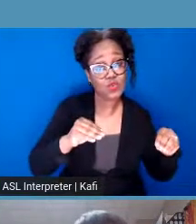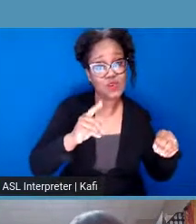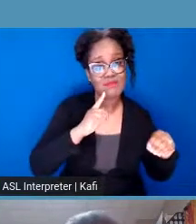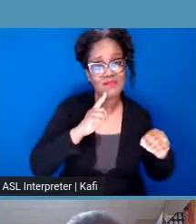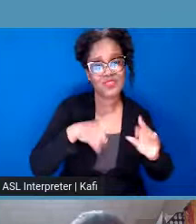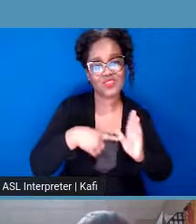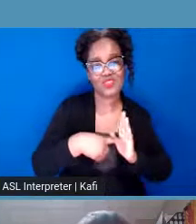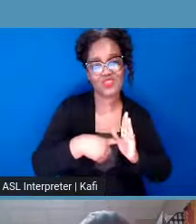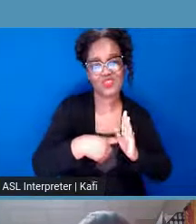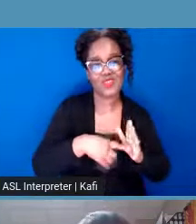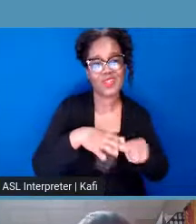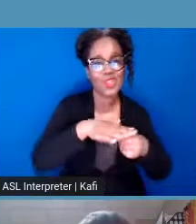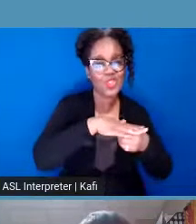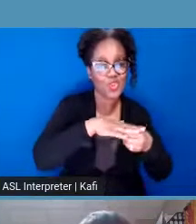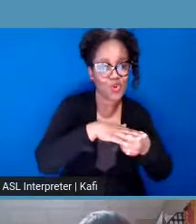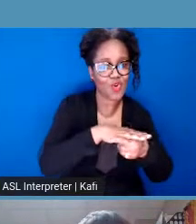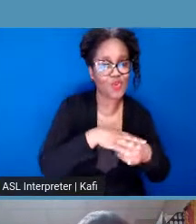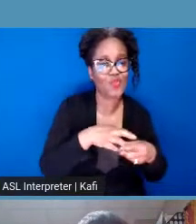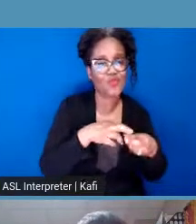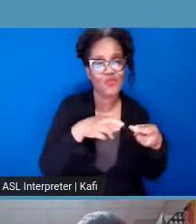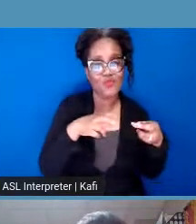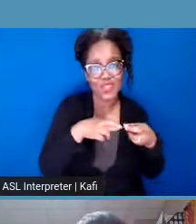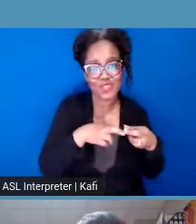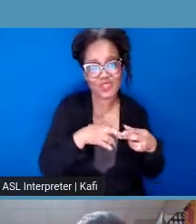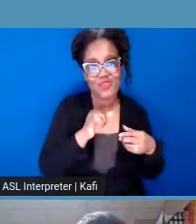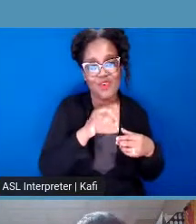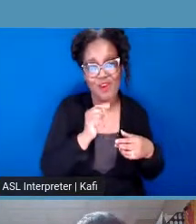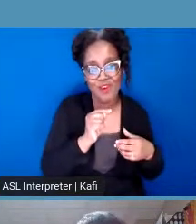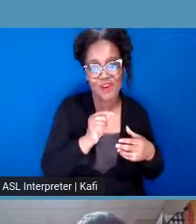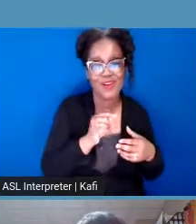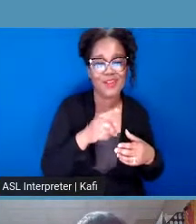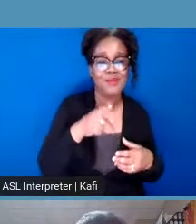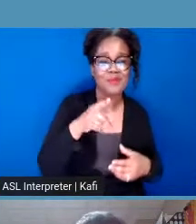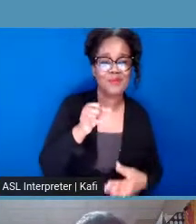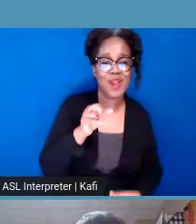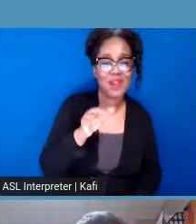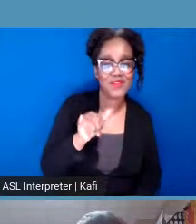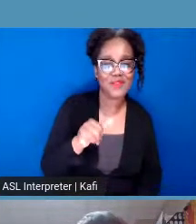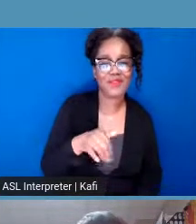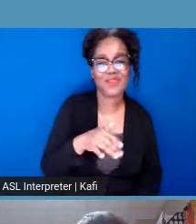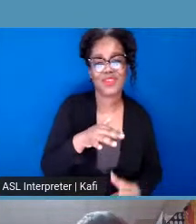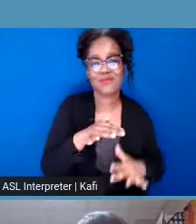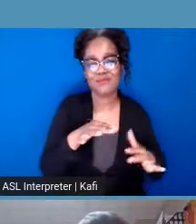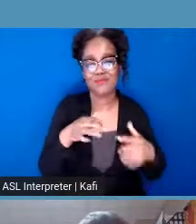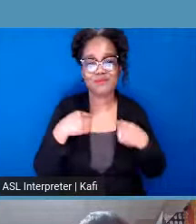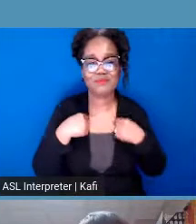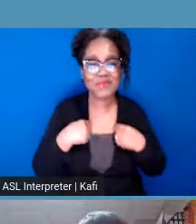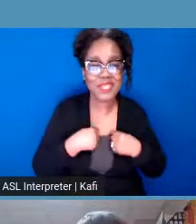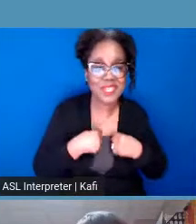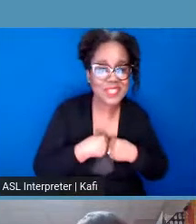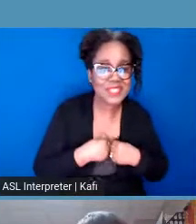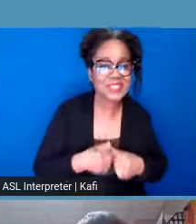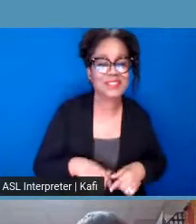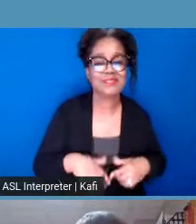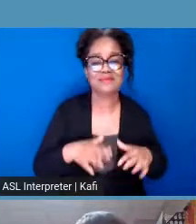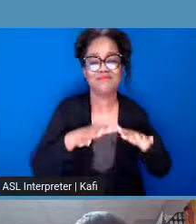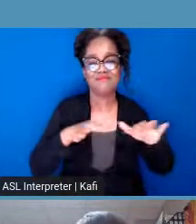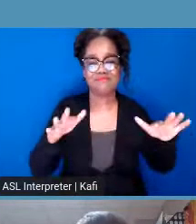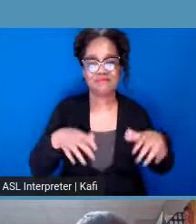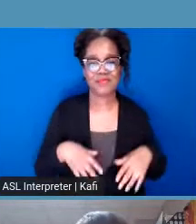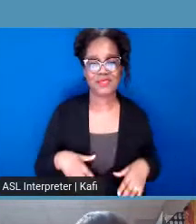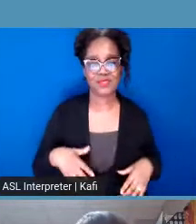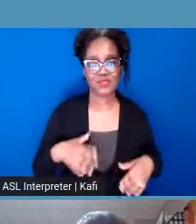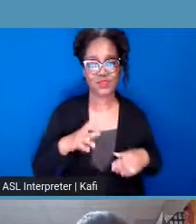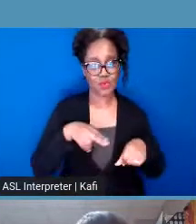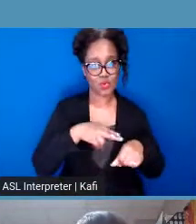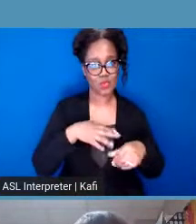art, pottery, jewelry, books, beads, gifts. And so normally my focus is just keeping that marketing